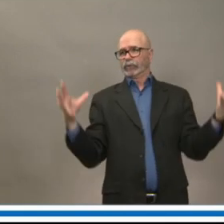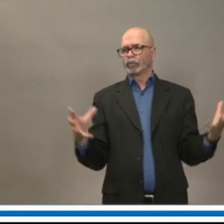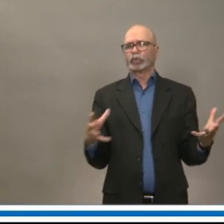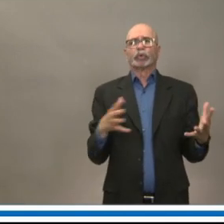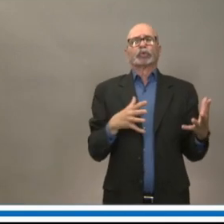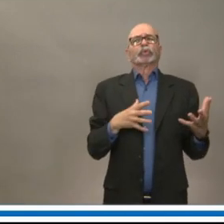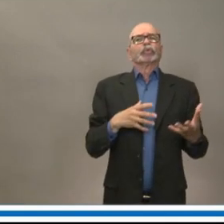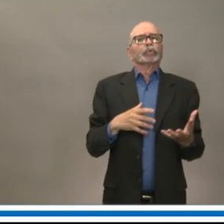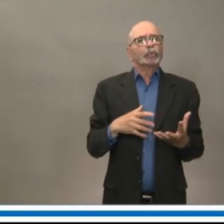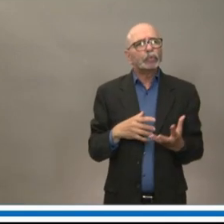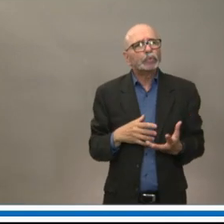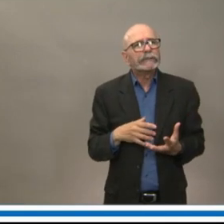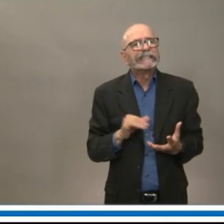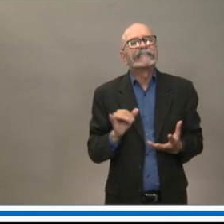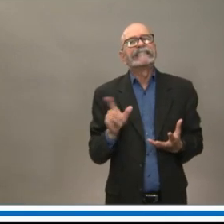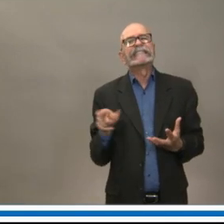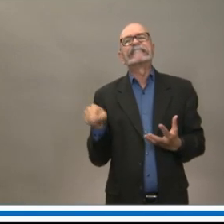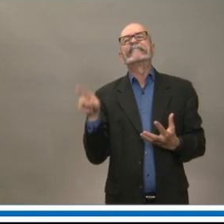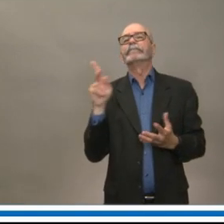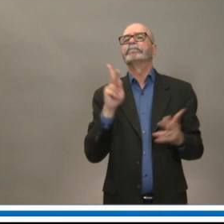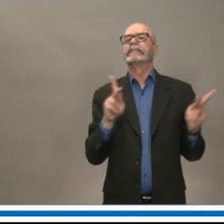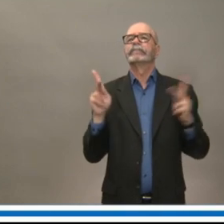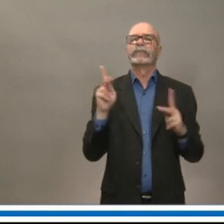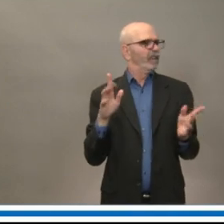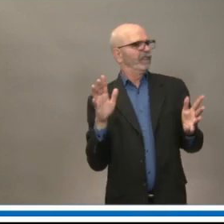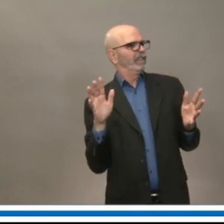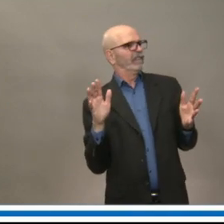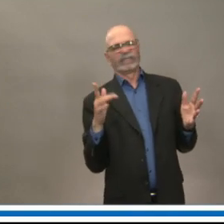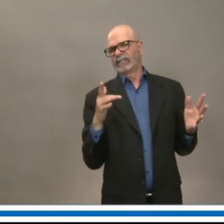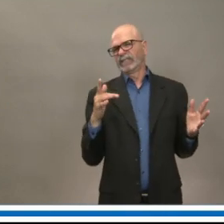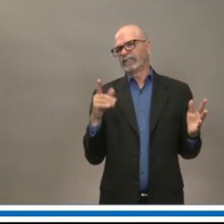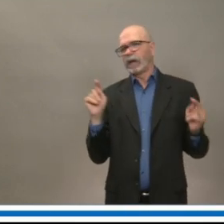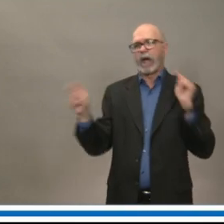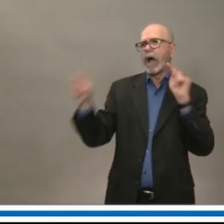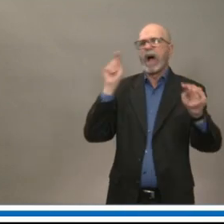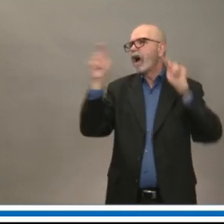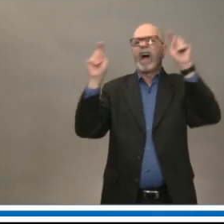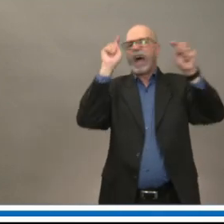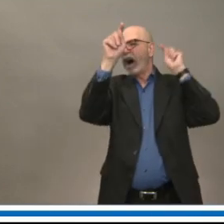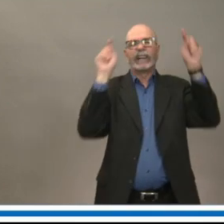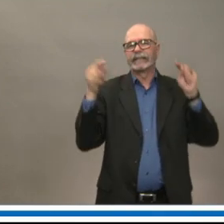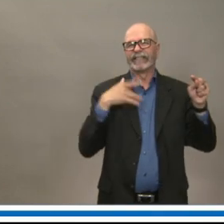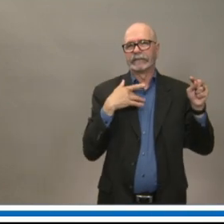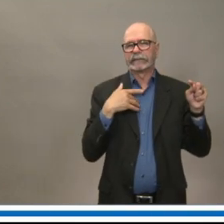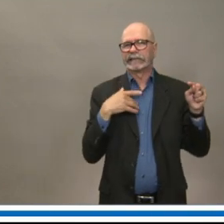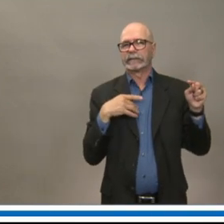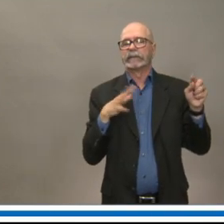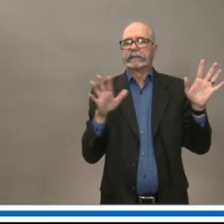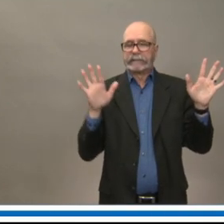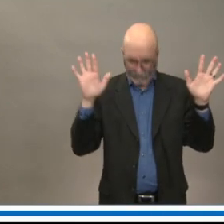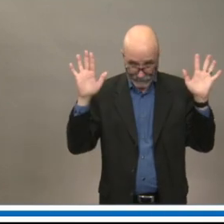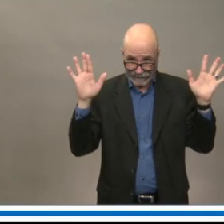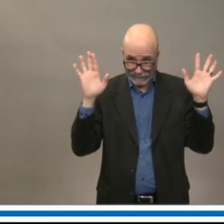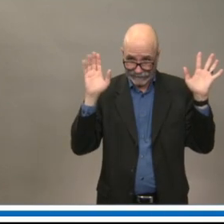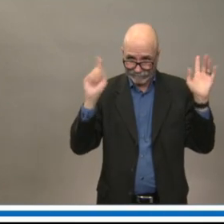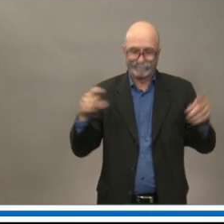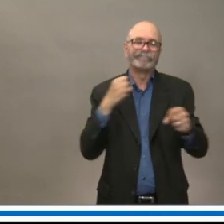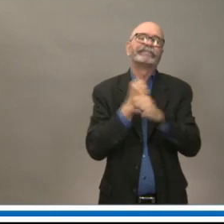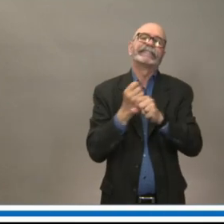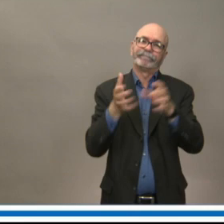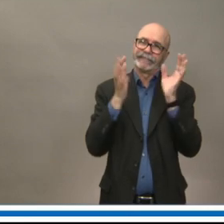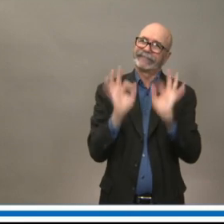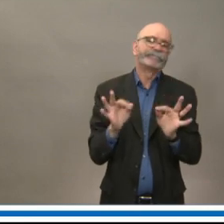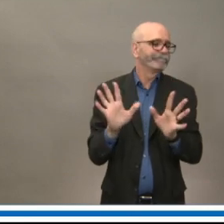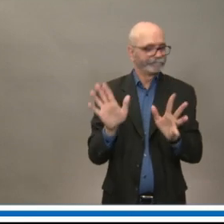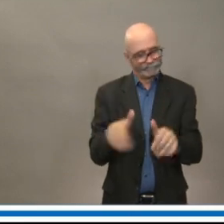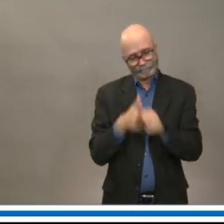we need to make sure that people are as much as possible they're adhering to all the what we're asking them to do